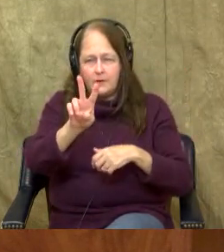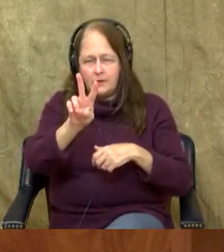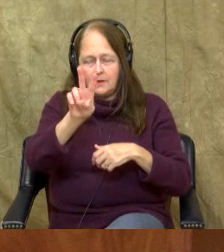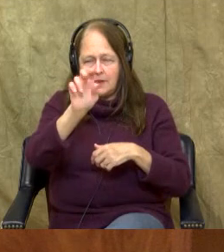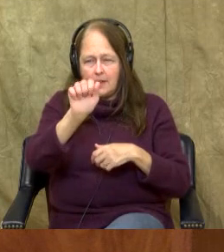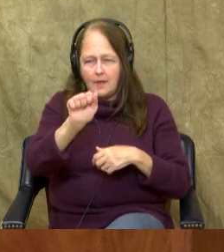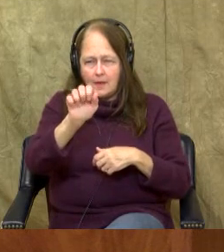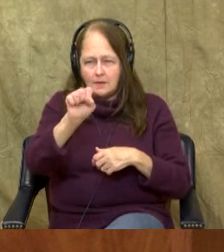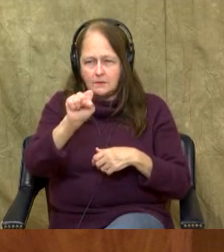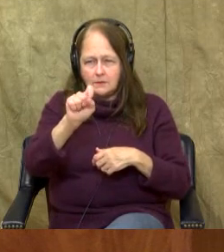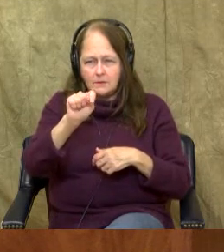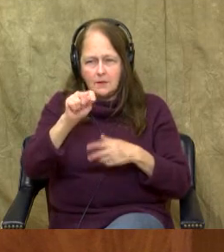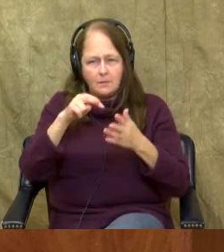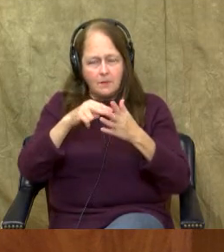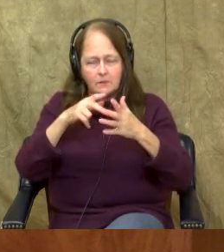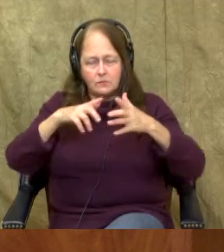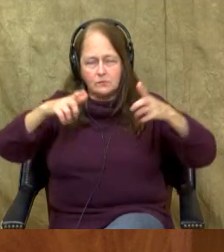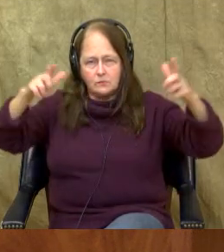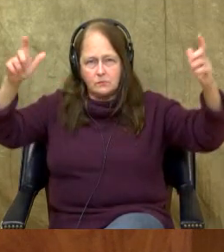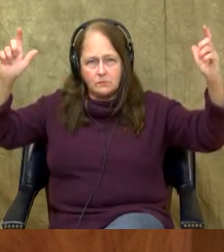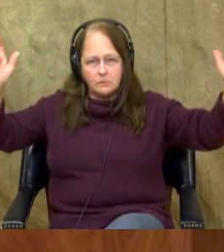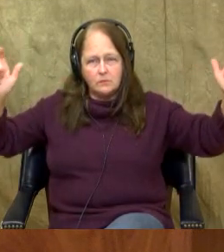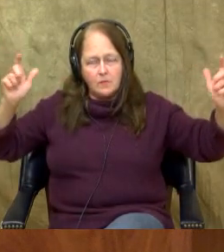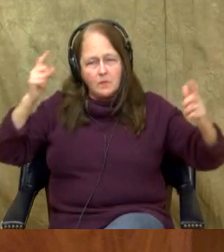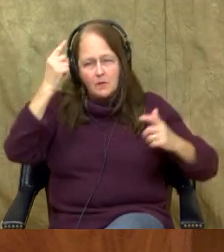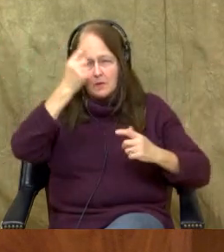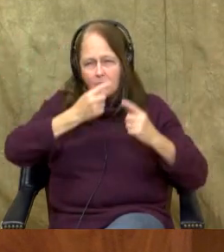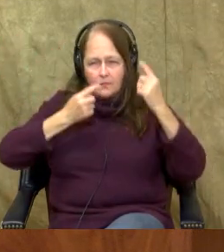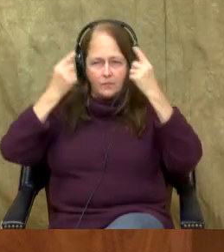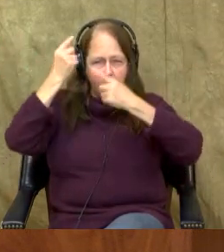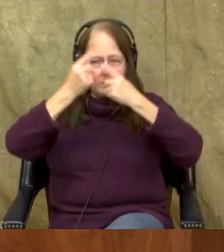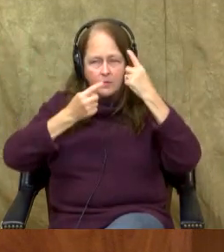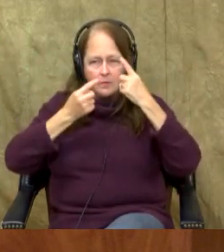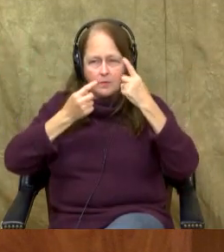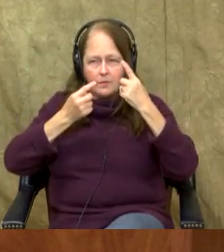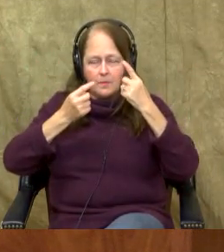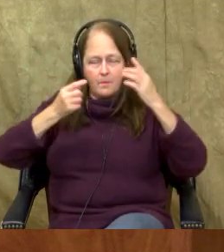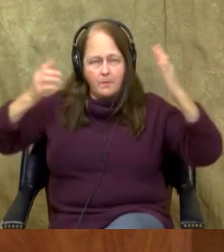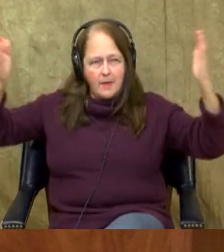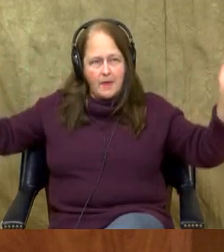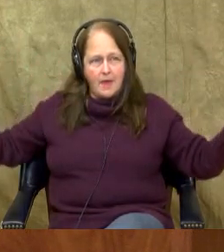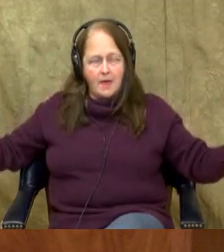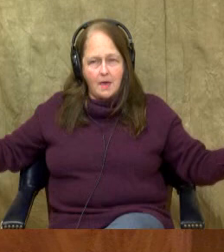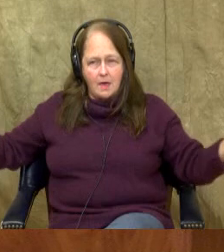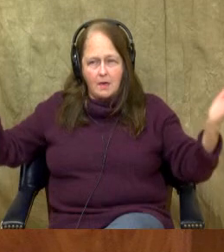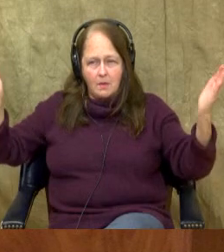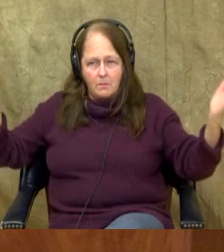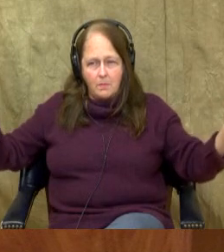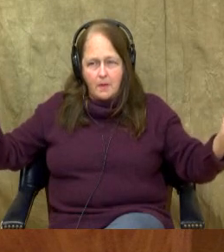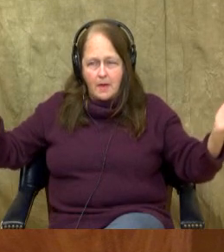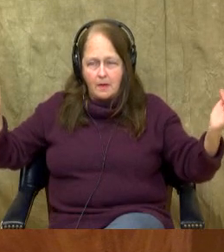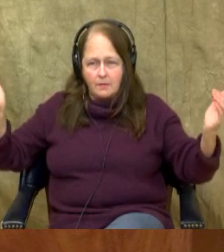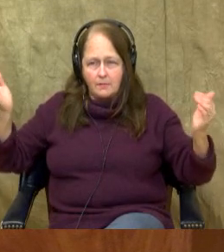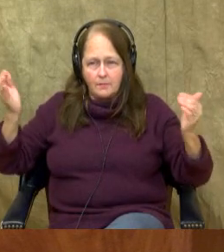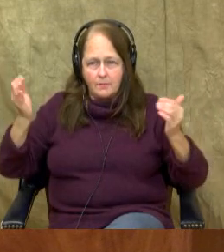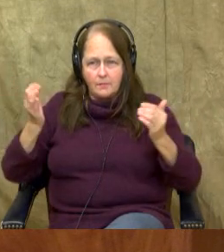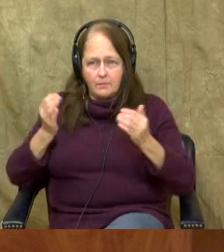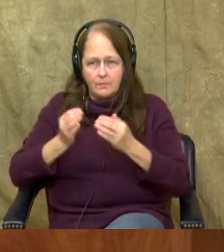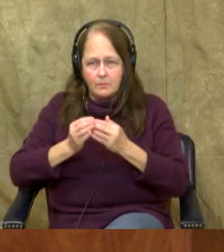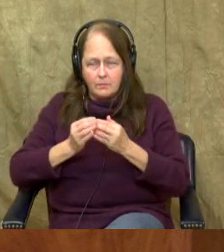you're correct. And they're also thinking about how big it is. Yeah.